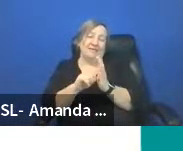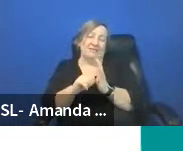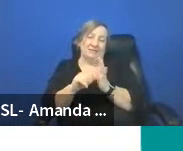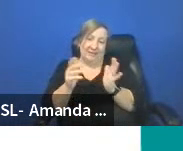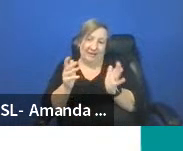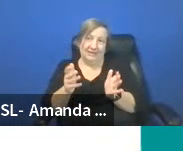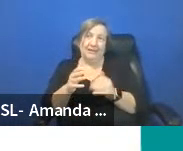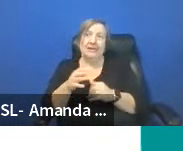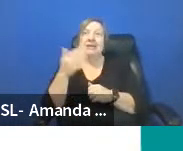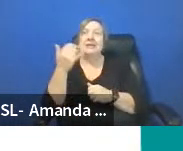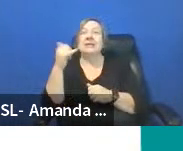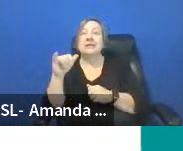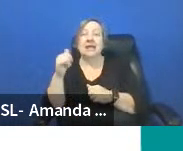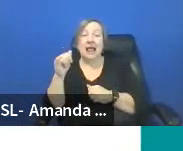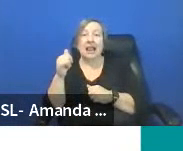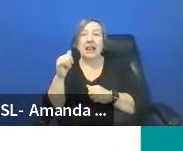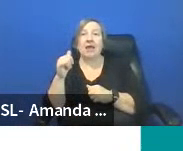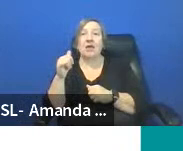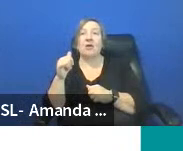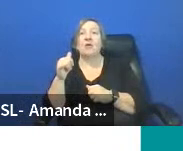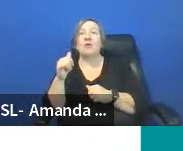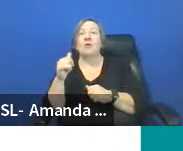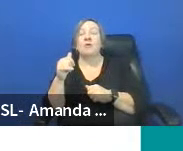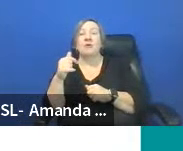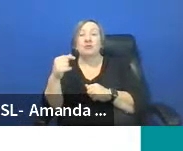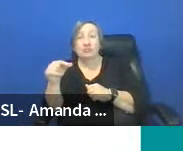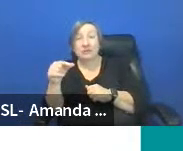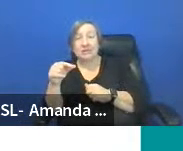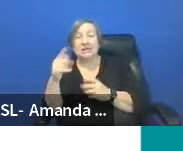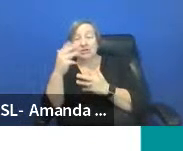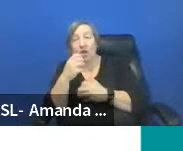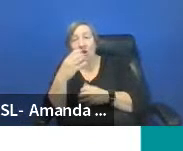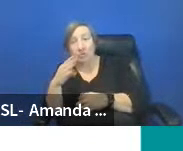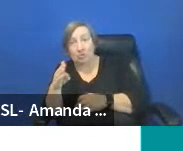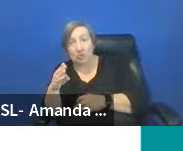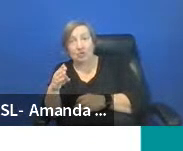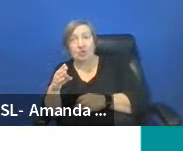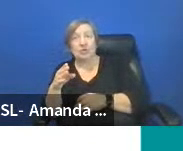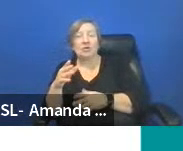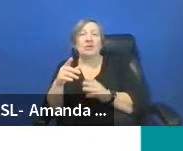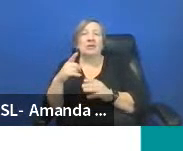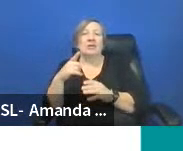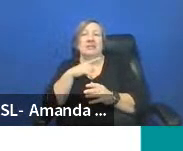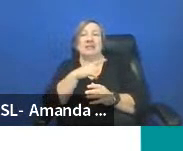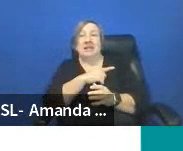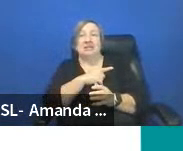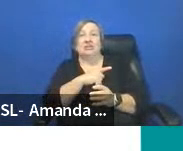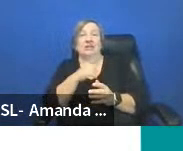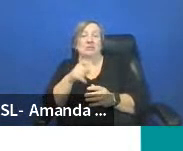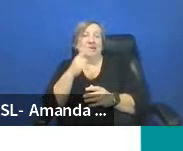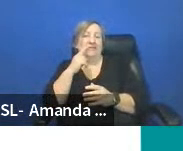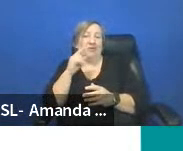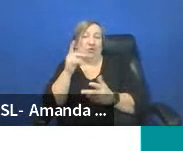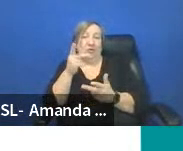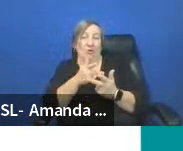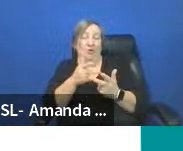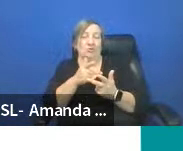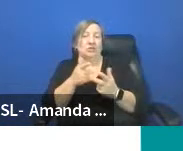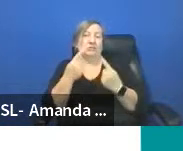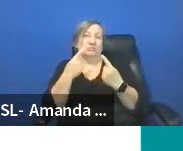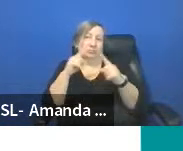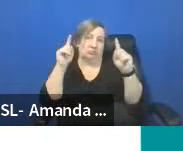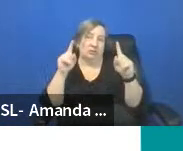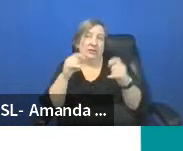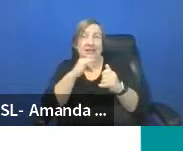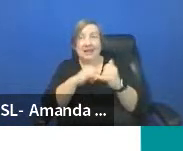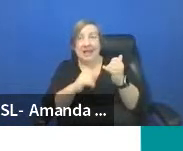the yellow, green, and dark blue pieces, the legislation that we need for those is in place. So the last piece of the